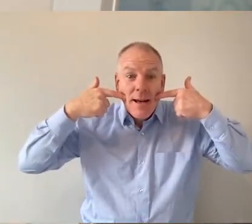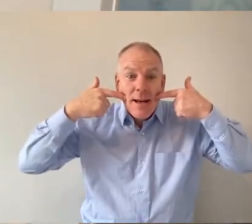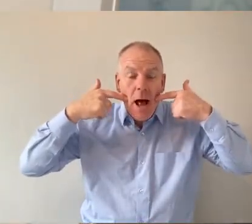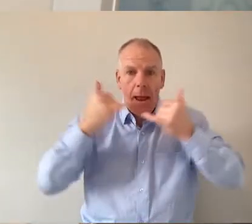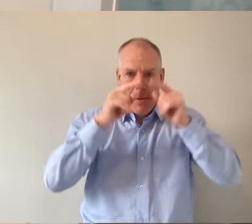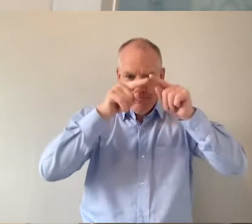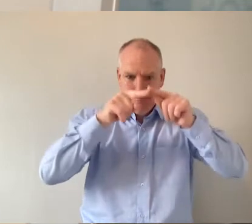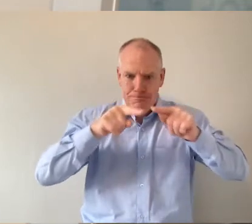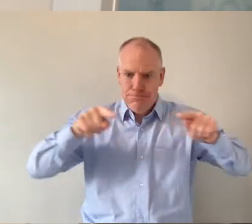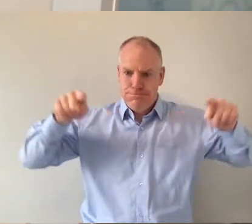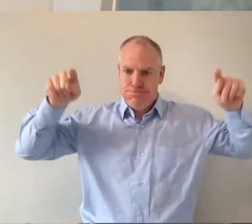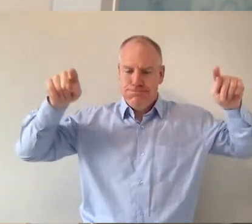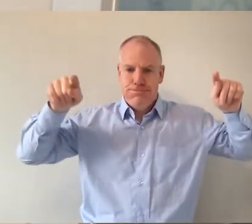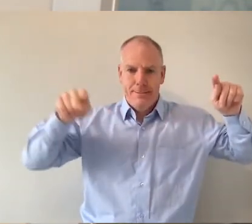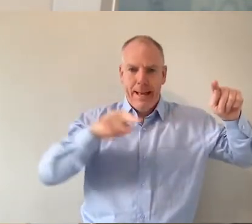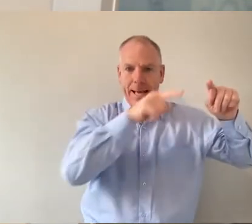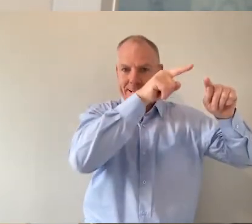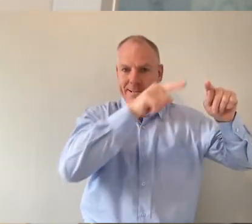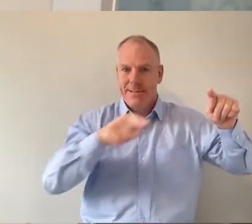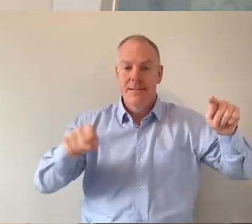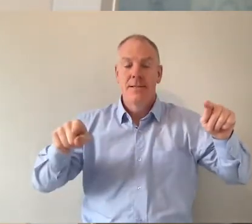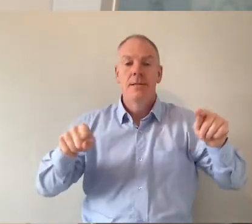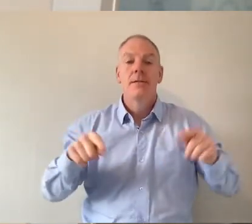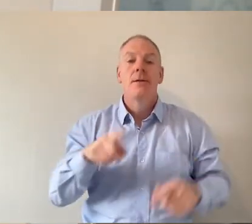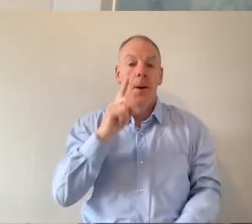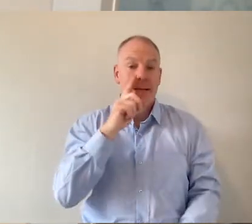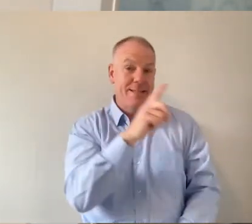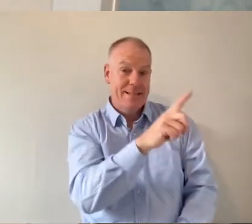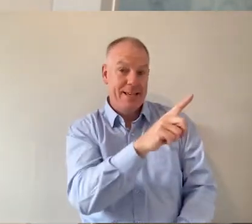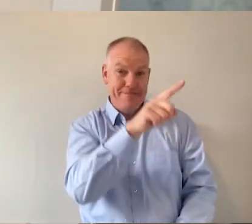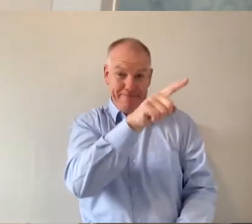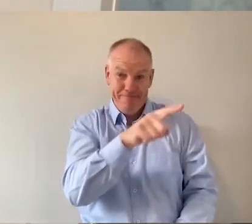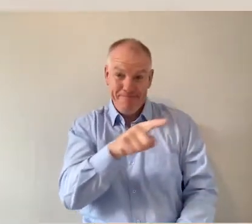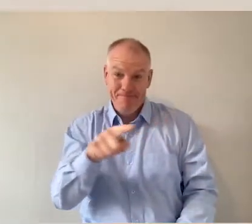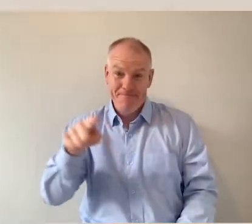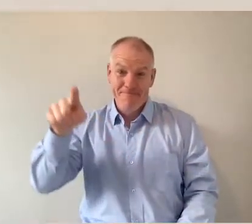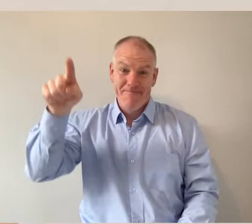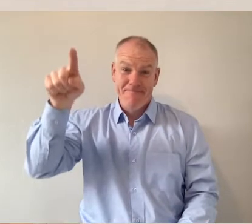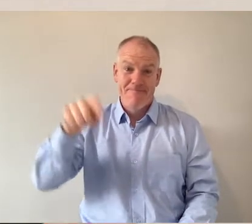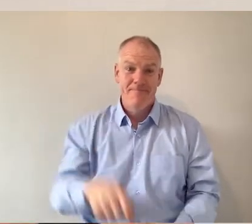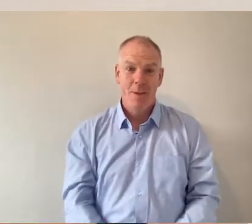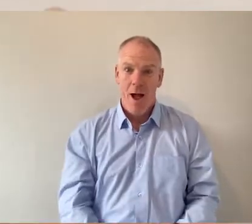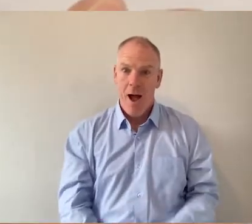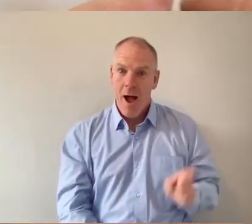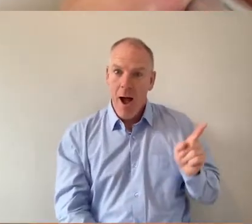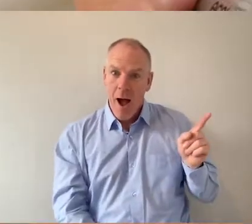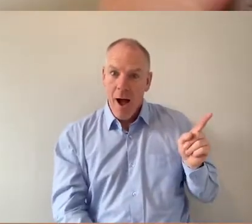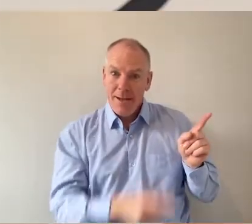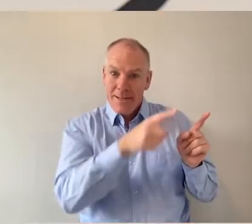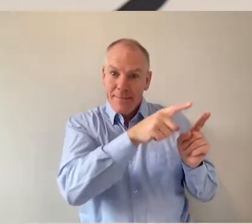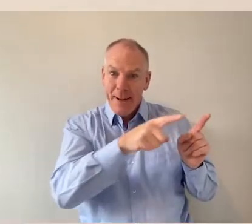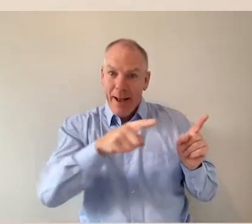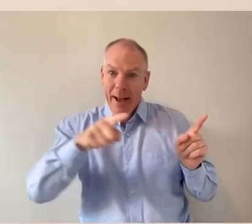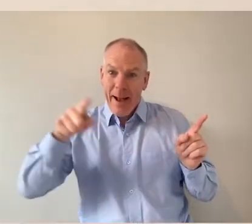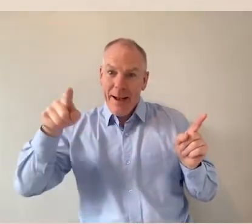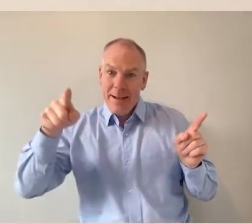big curve for a big smile. So under her eyes and under her nose, I'm going to do a big smile that looks like this and goes over